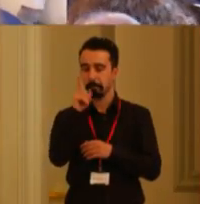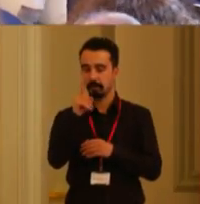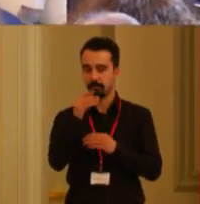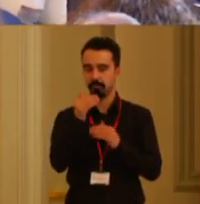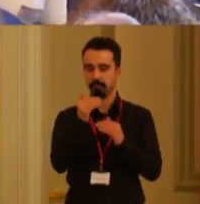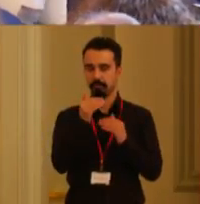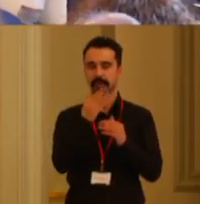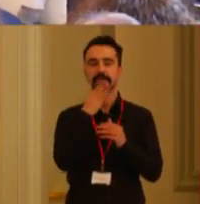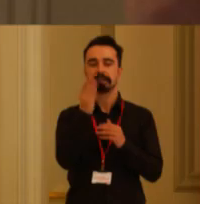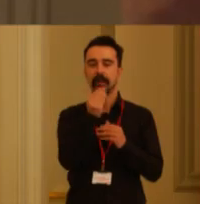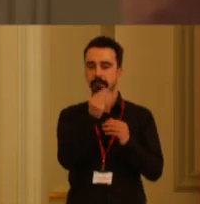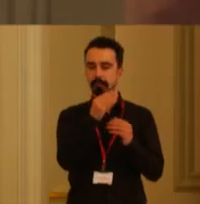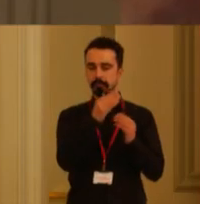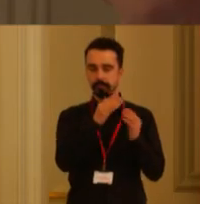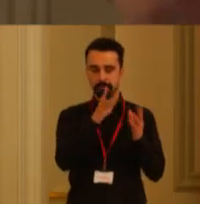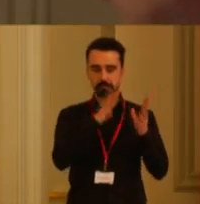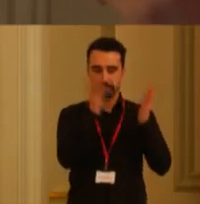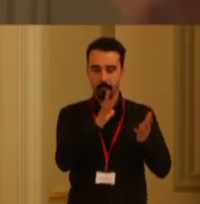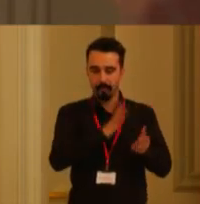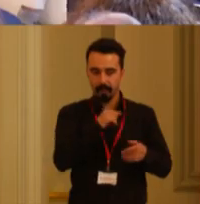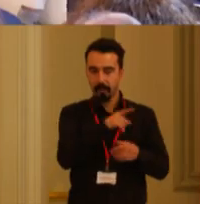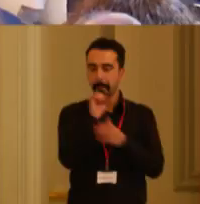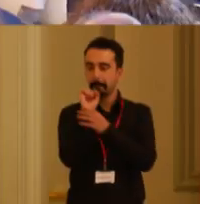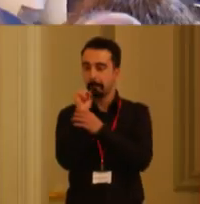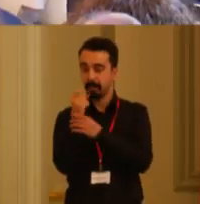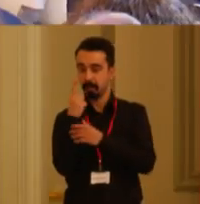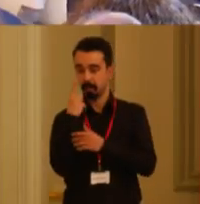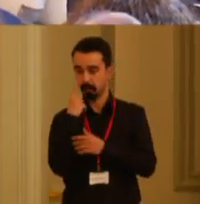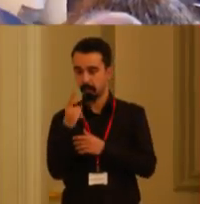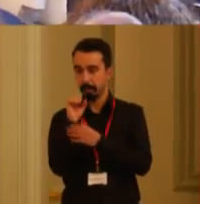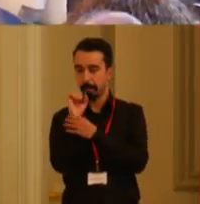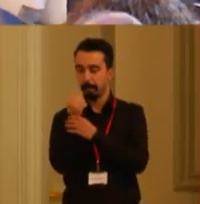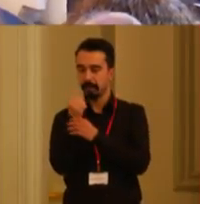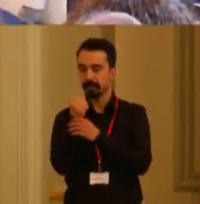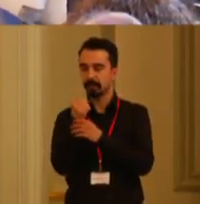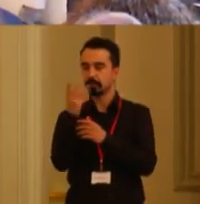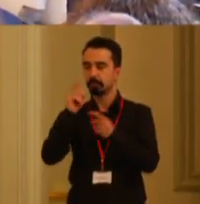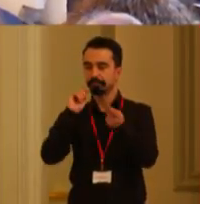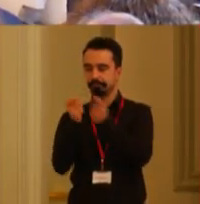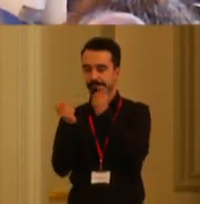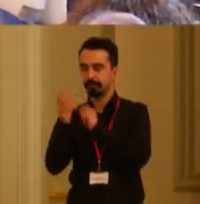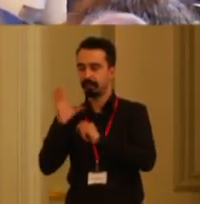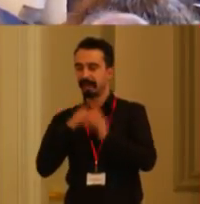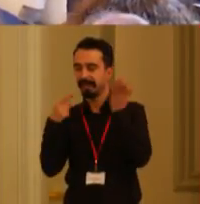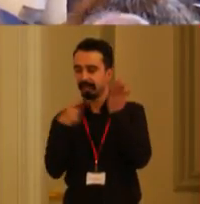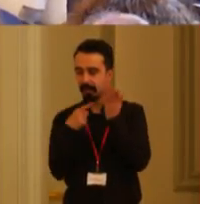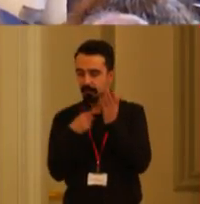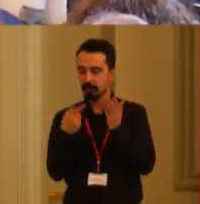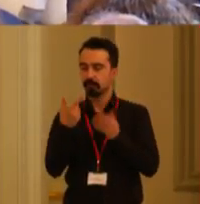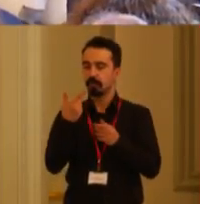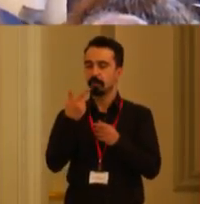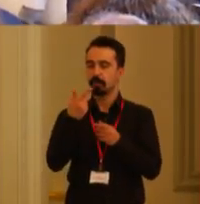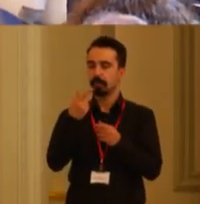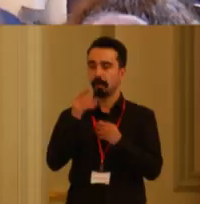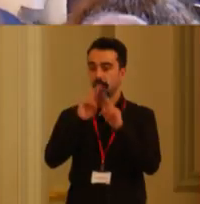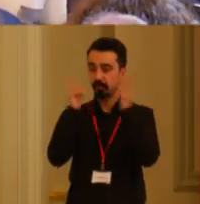set? You've still got quite an enormous portion. But which skill set?